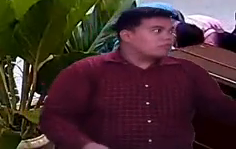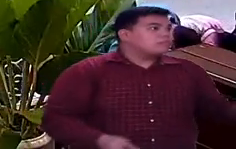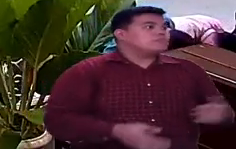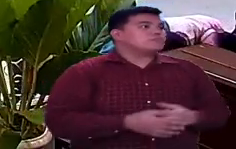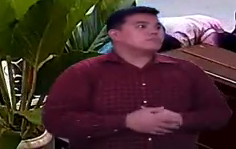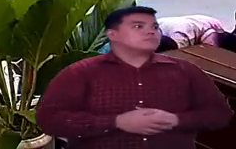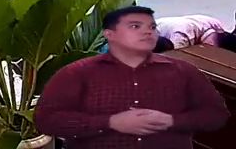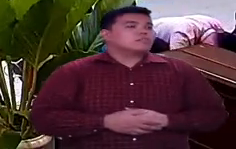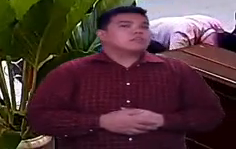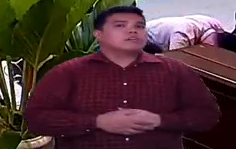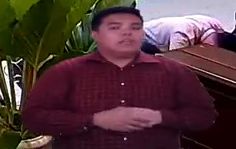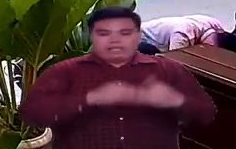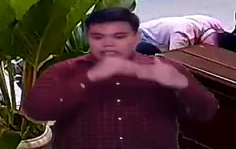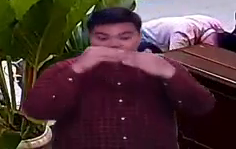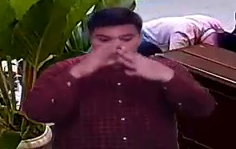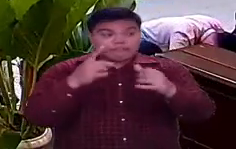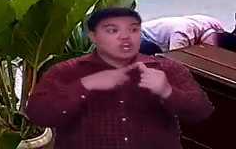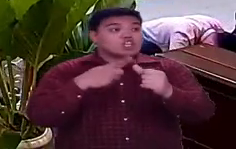mag-huot diha.